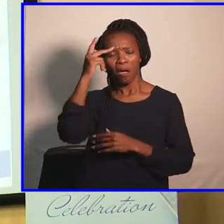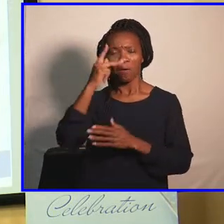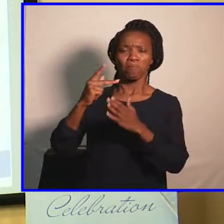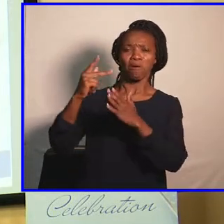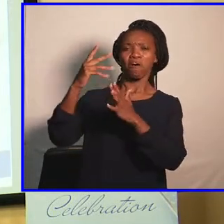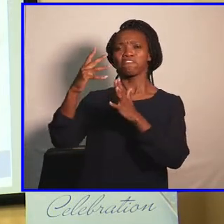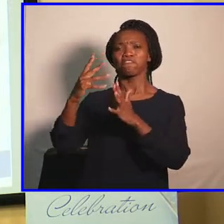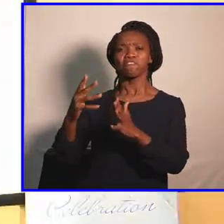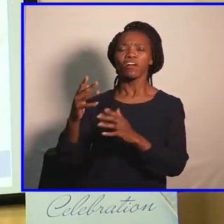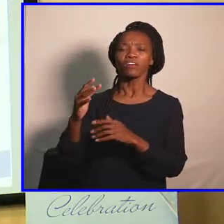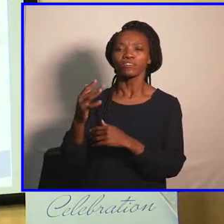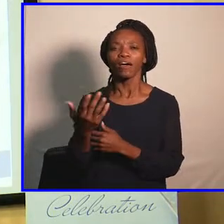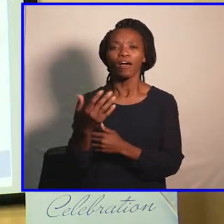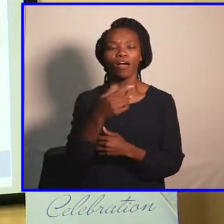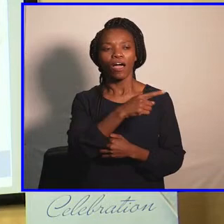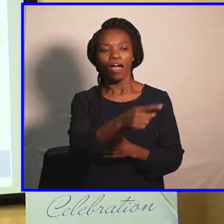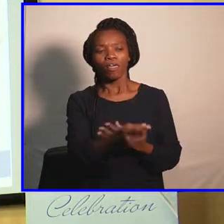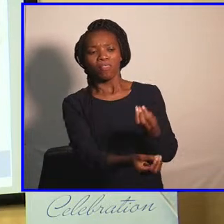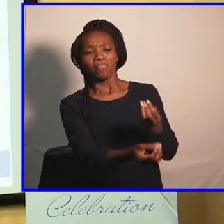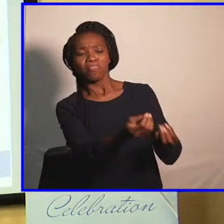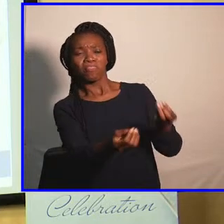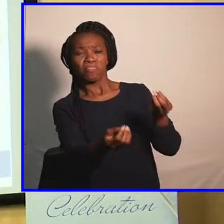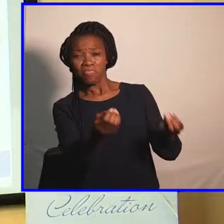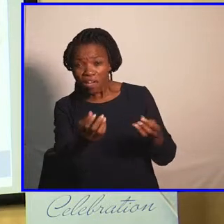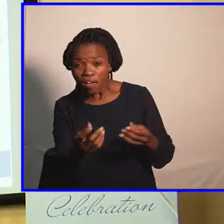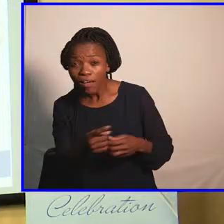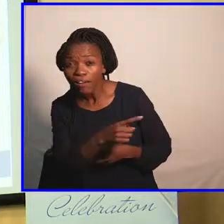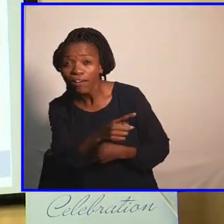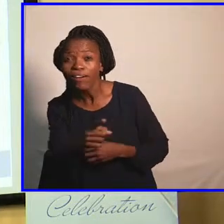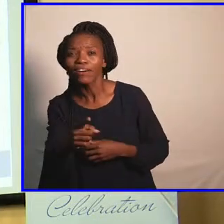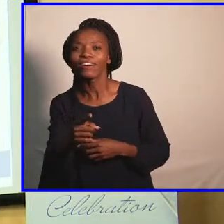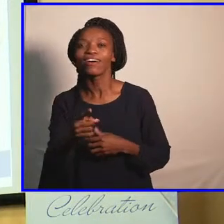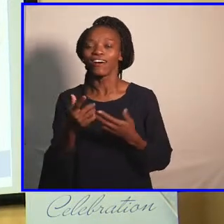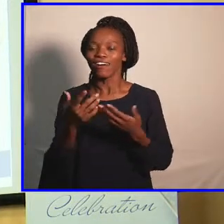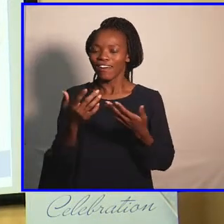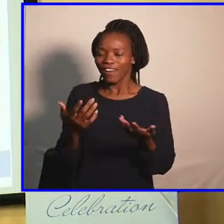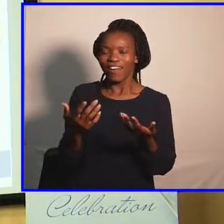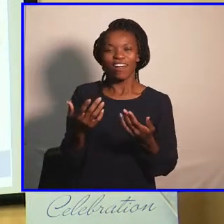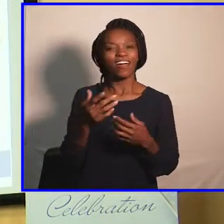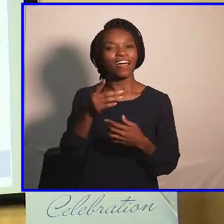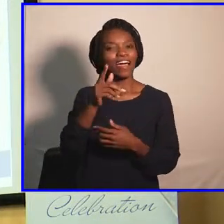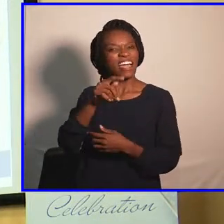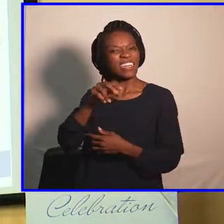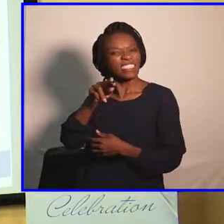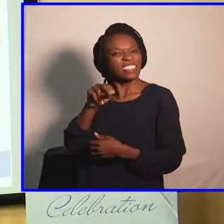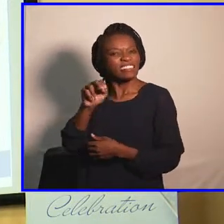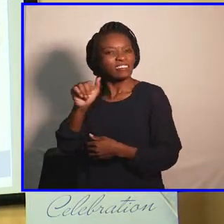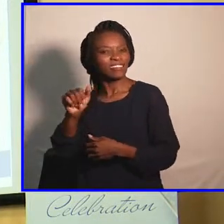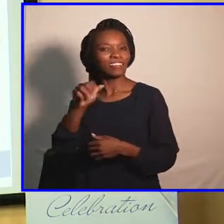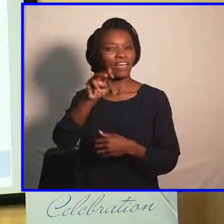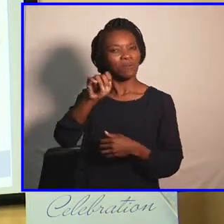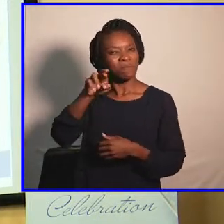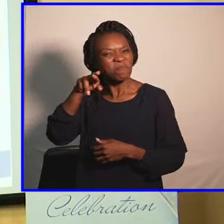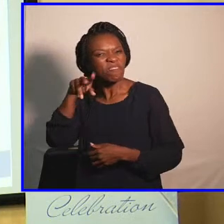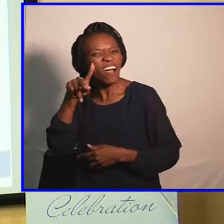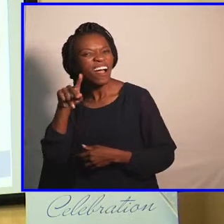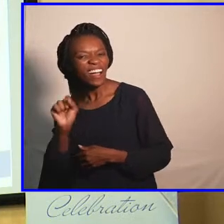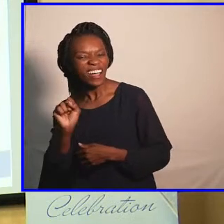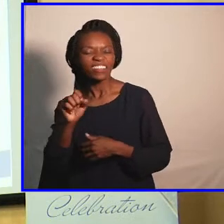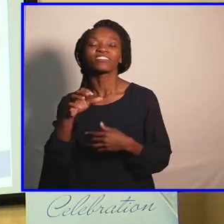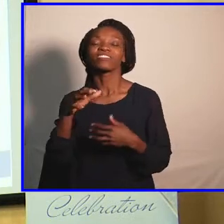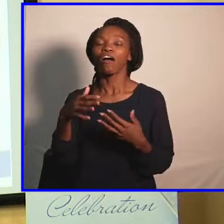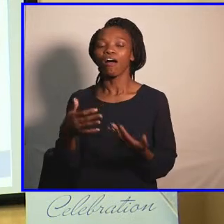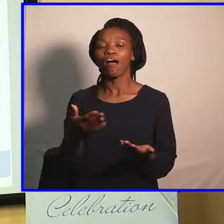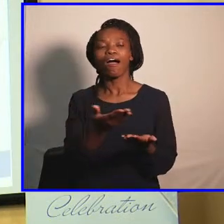Kisvetter abafana abancinci endithetha ngabo ndithetha into sothina sibo Maxi ndithatha ingqungqumbana